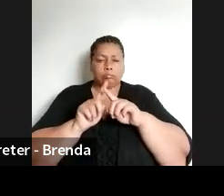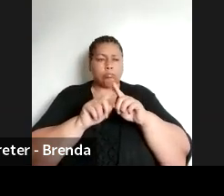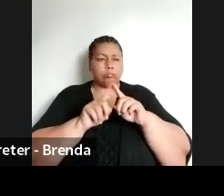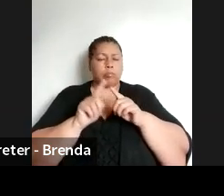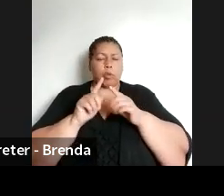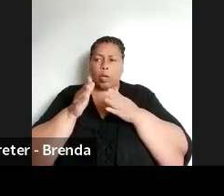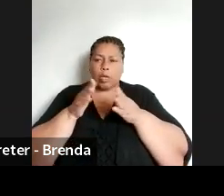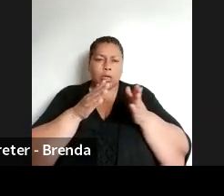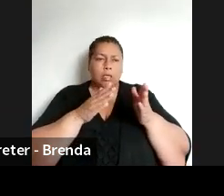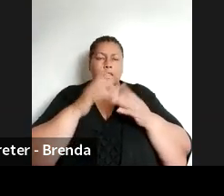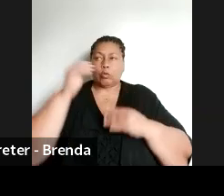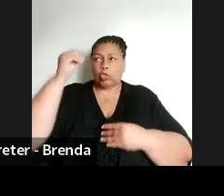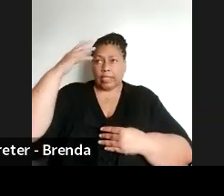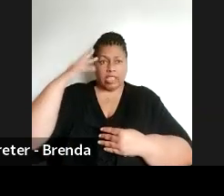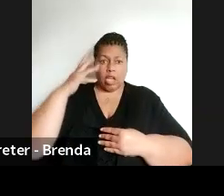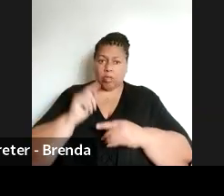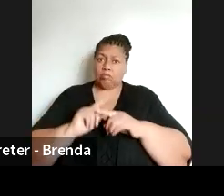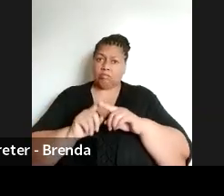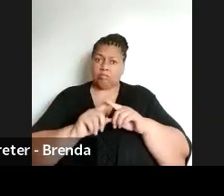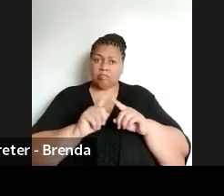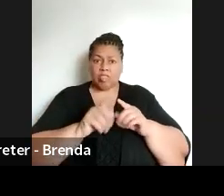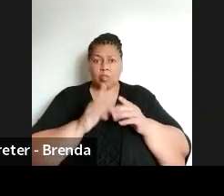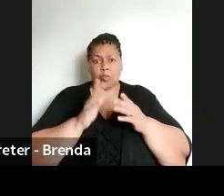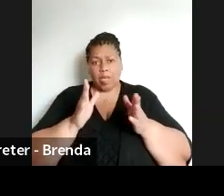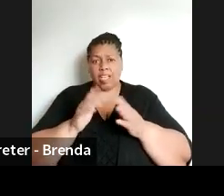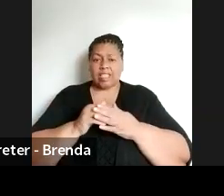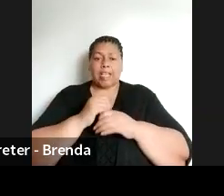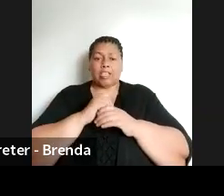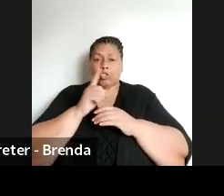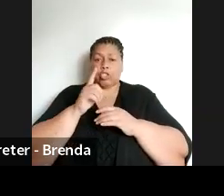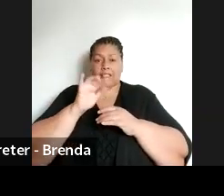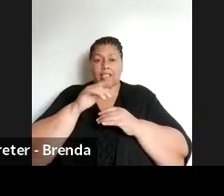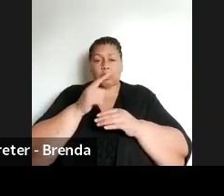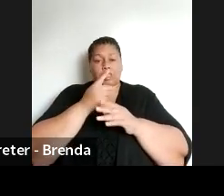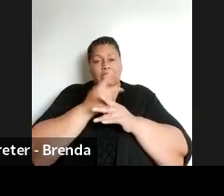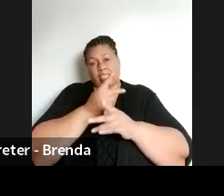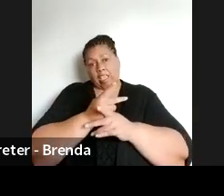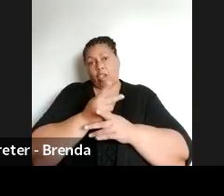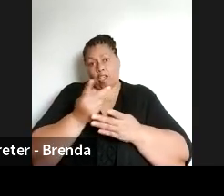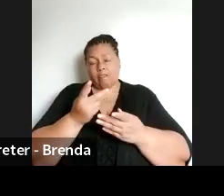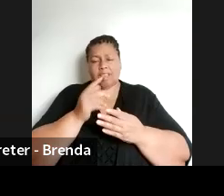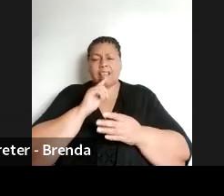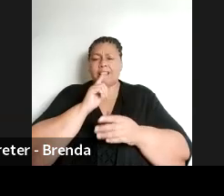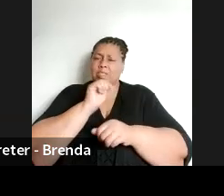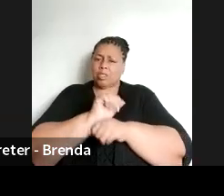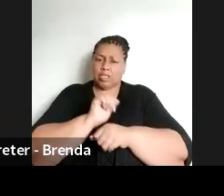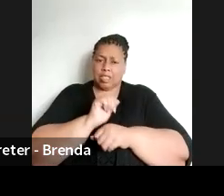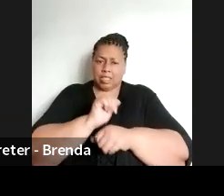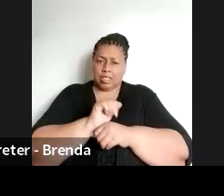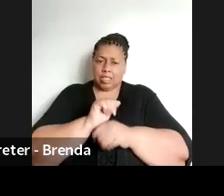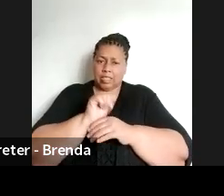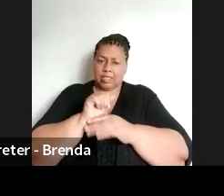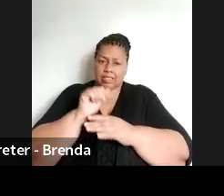ways to take a shower and make sure that you're taken care of. Absolutely. I Good. recently got to use the shower